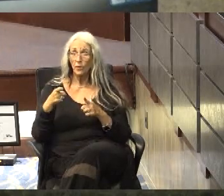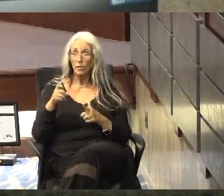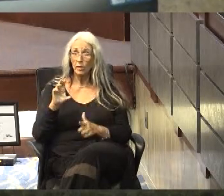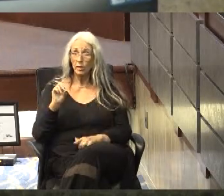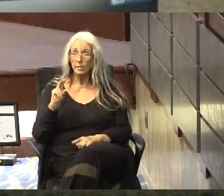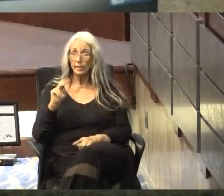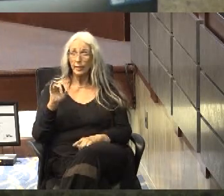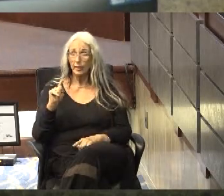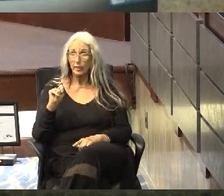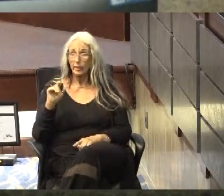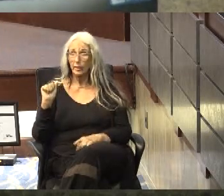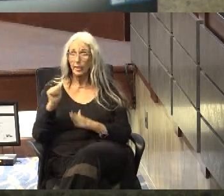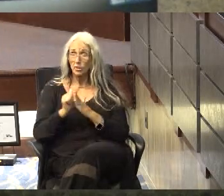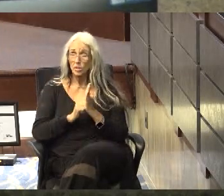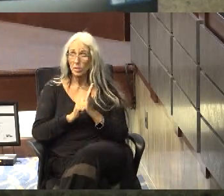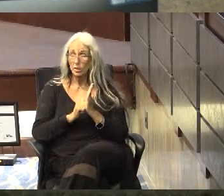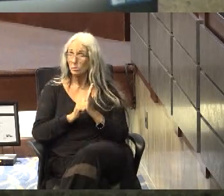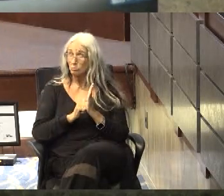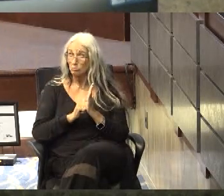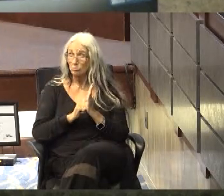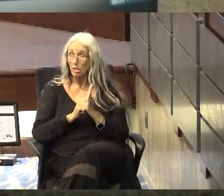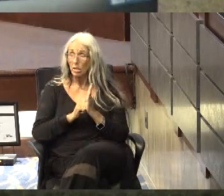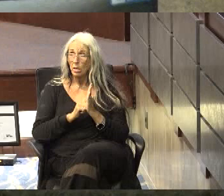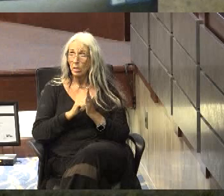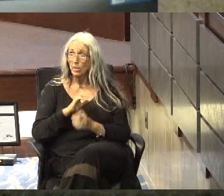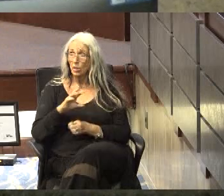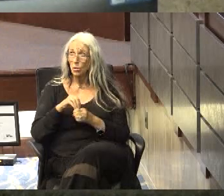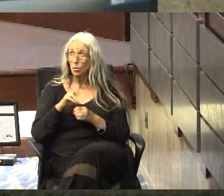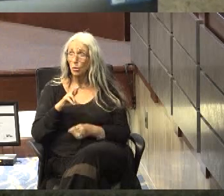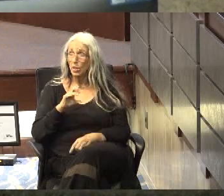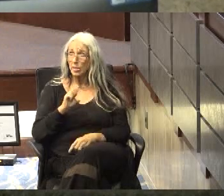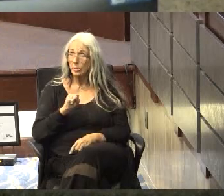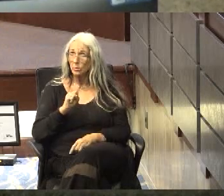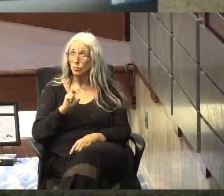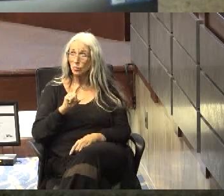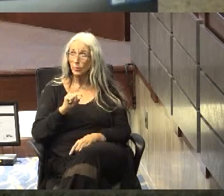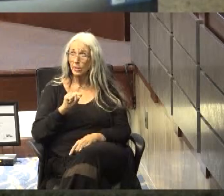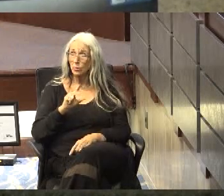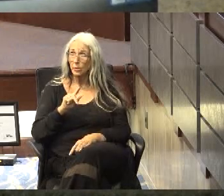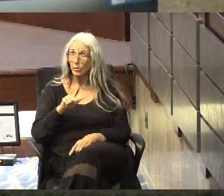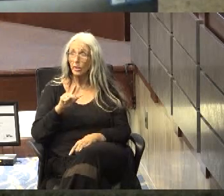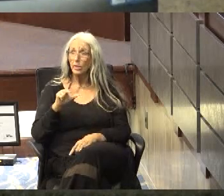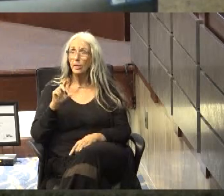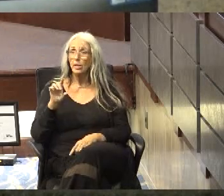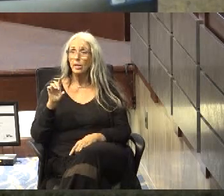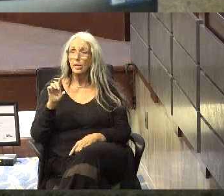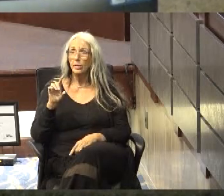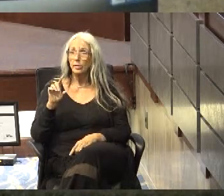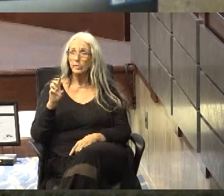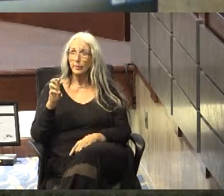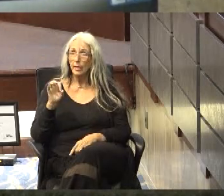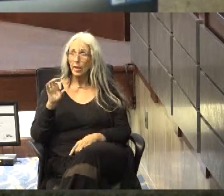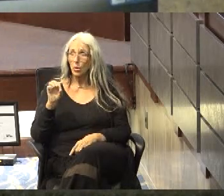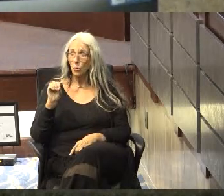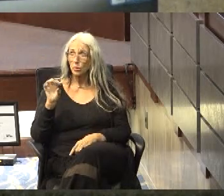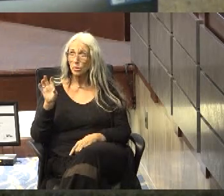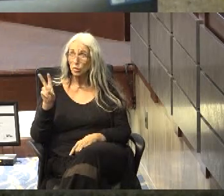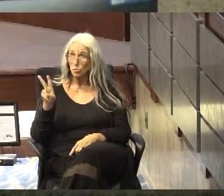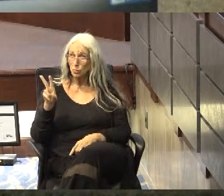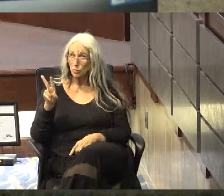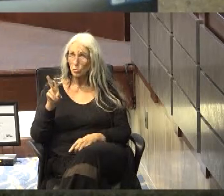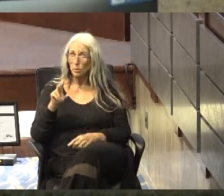agenda? If not, then the consent agenda includes resolutions 2023-869 through 902, with the exceptions